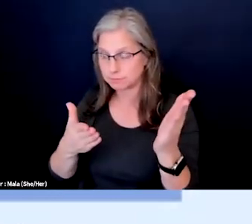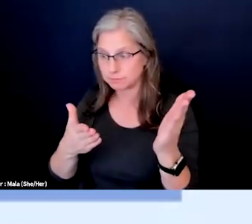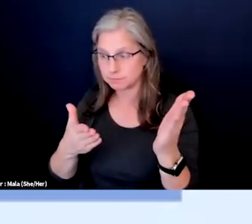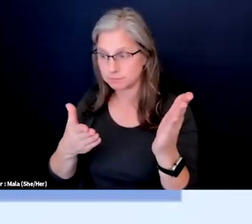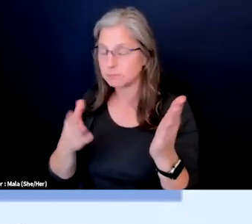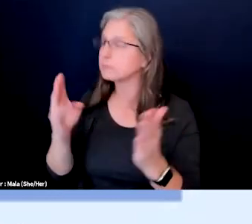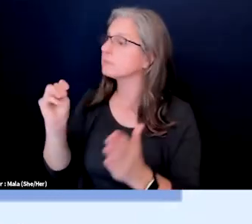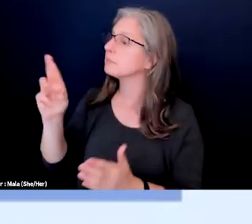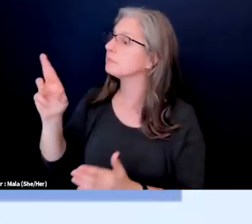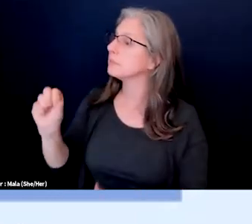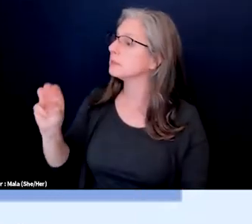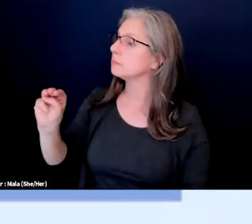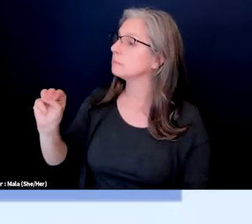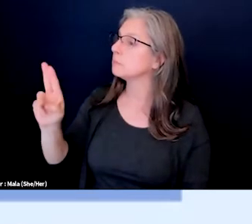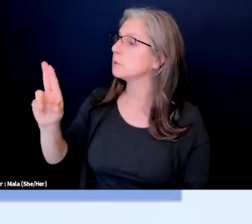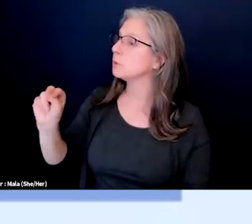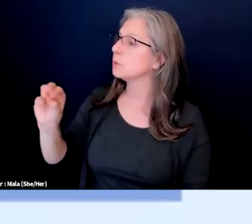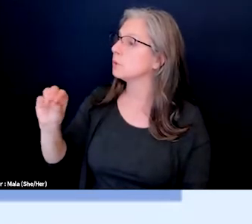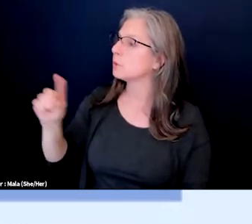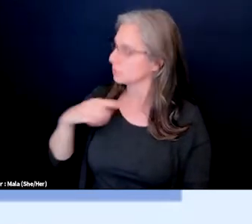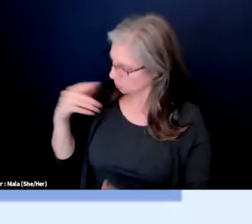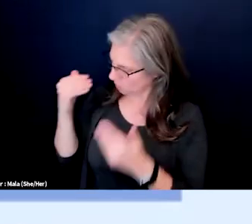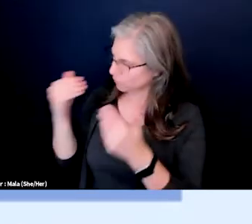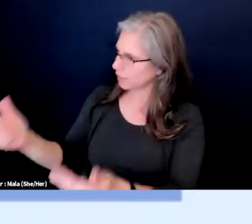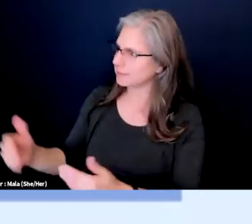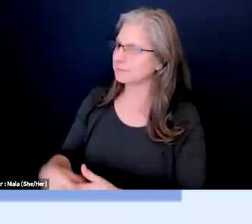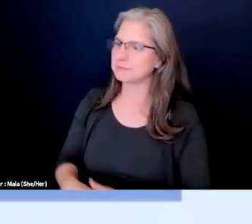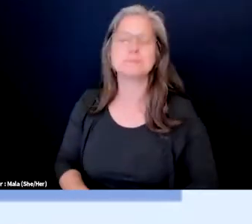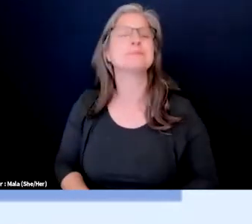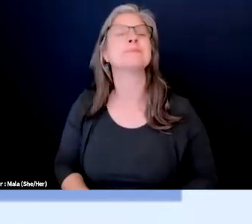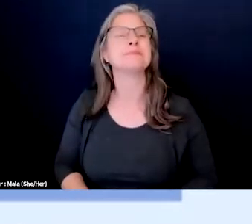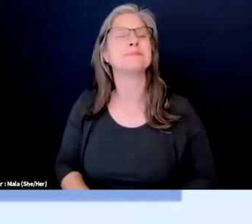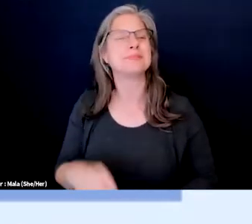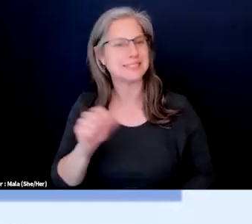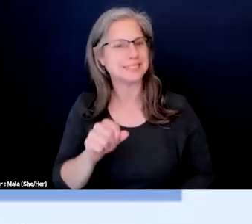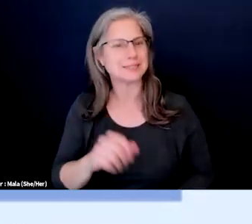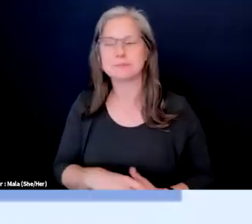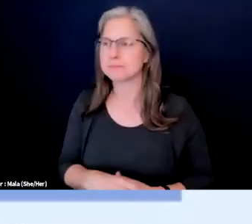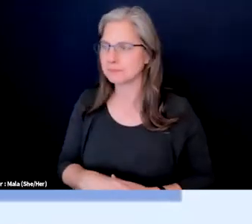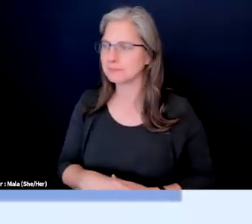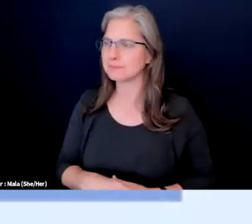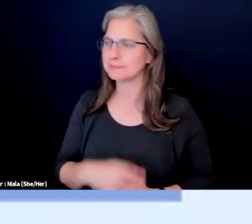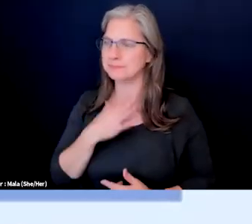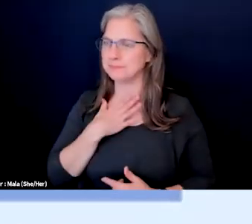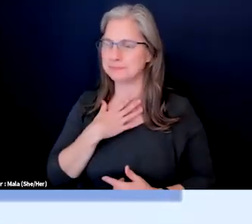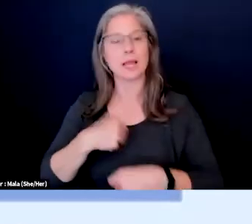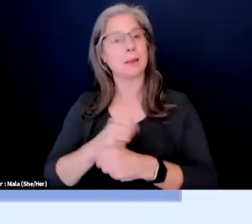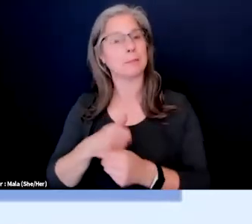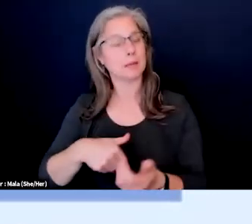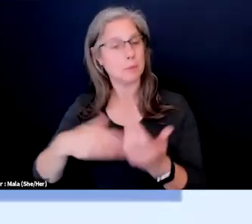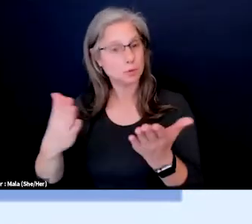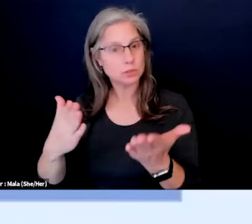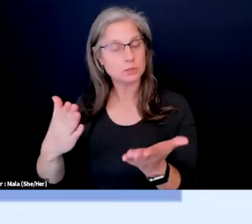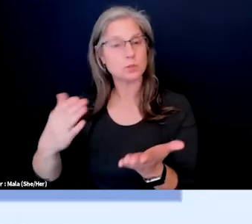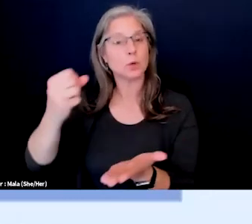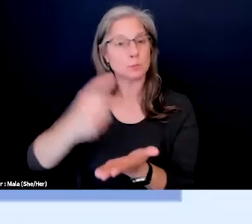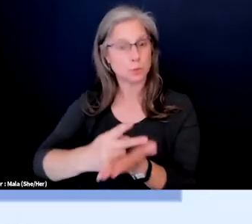Ms. Munoz, go for it. Yes. I make a motion